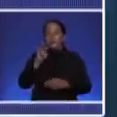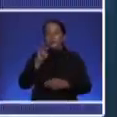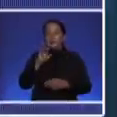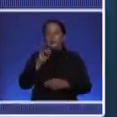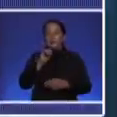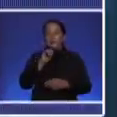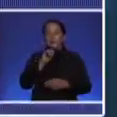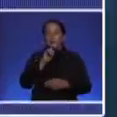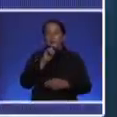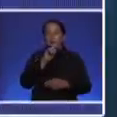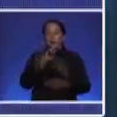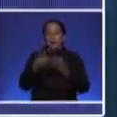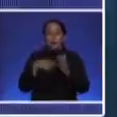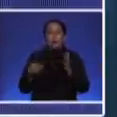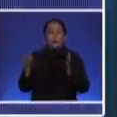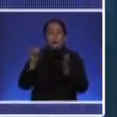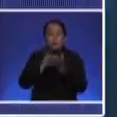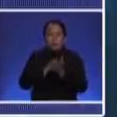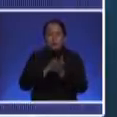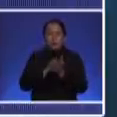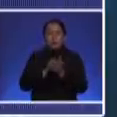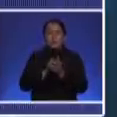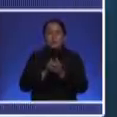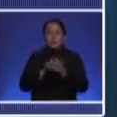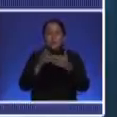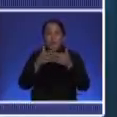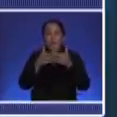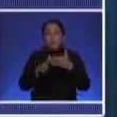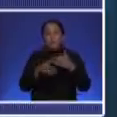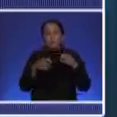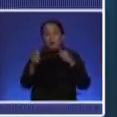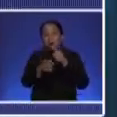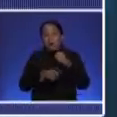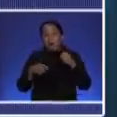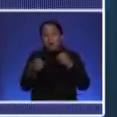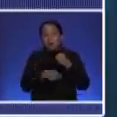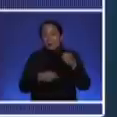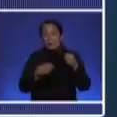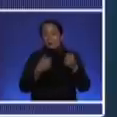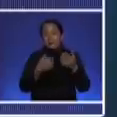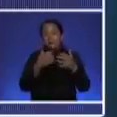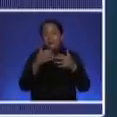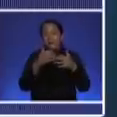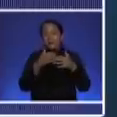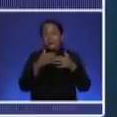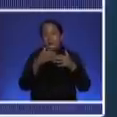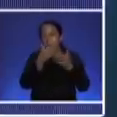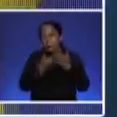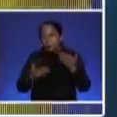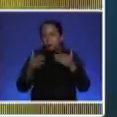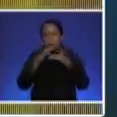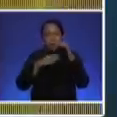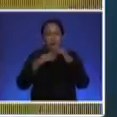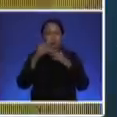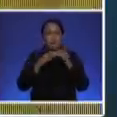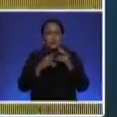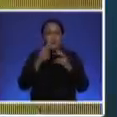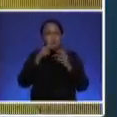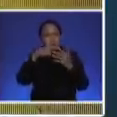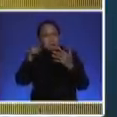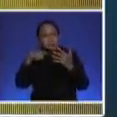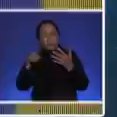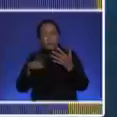know, right now he is behaving more like a political entrepreneur. No, he goes where the votes are. No,